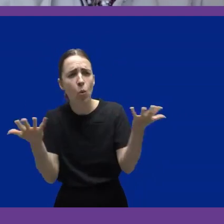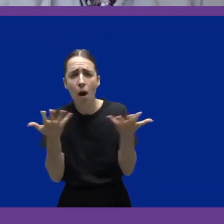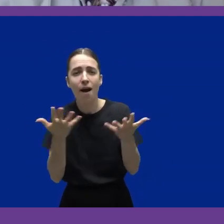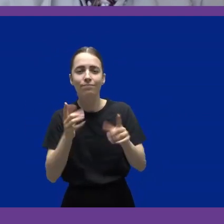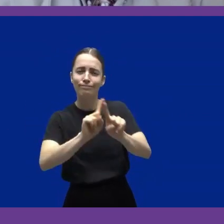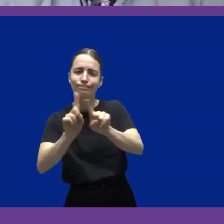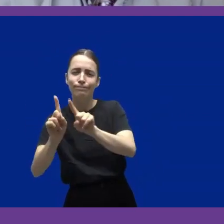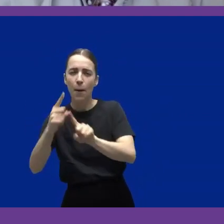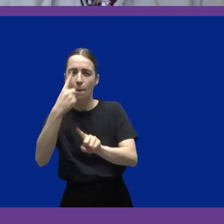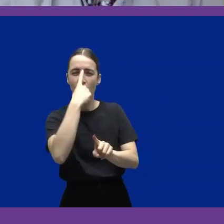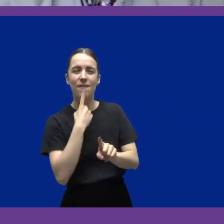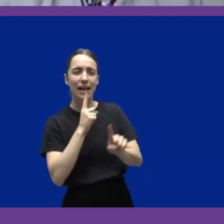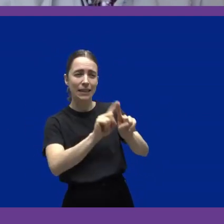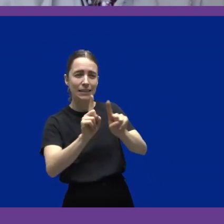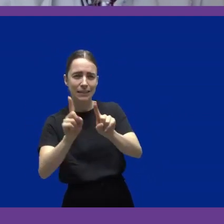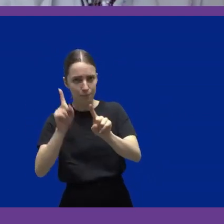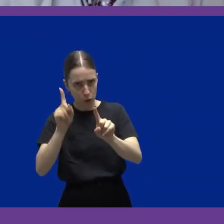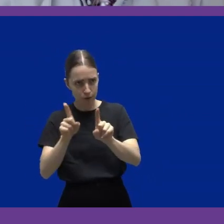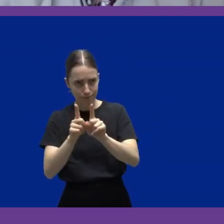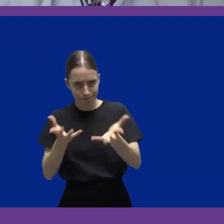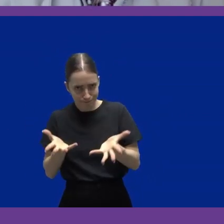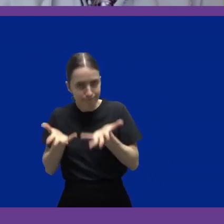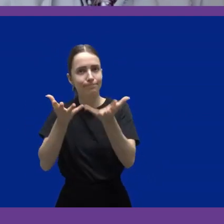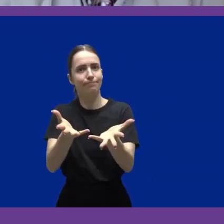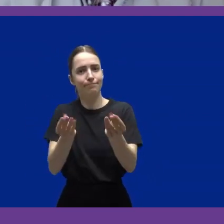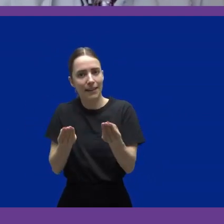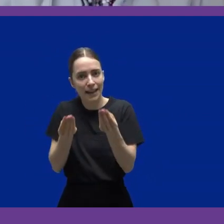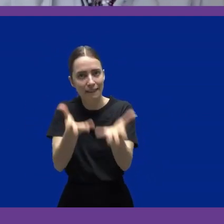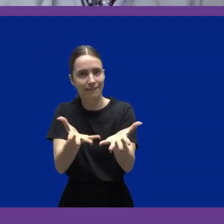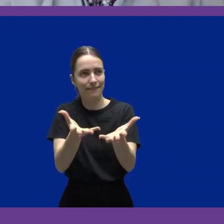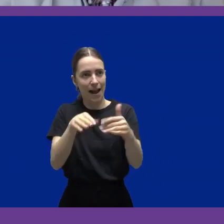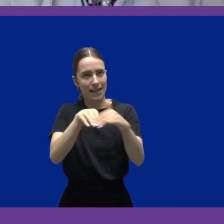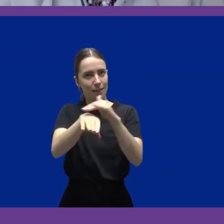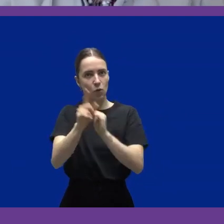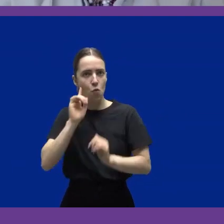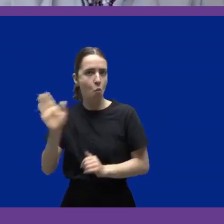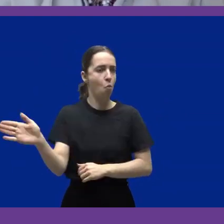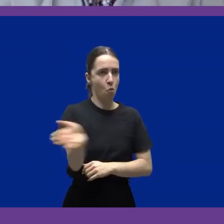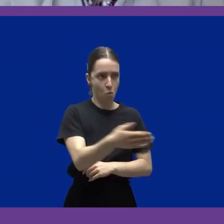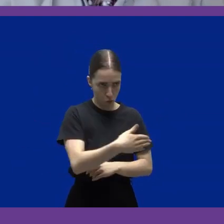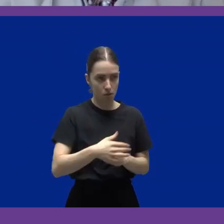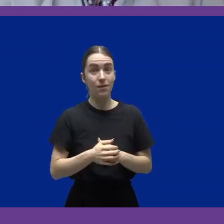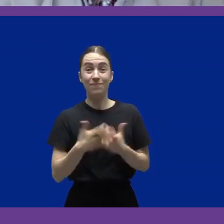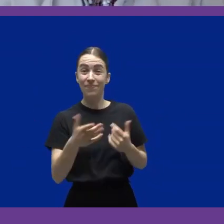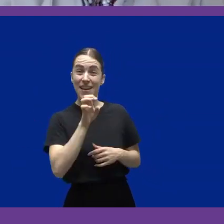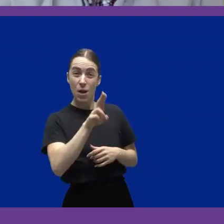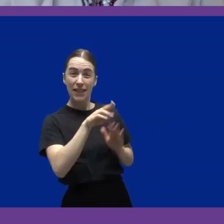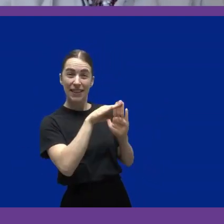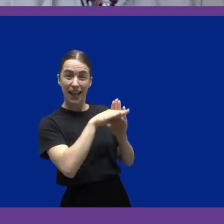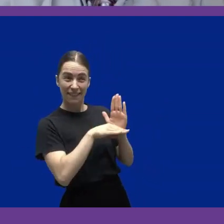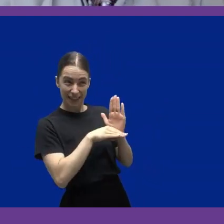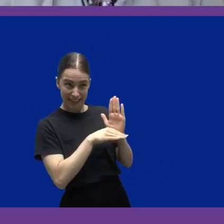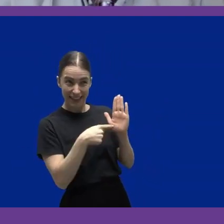Forum for the adoption of this directive and now for the drafting of the standards. We consider this directive